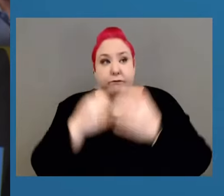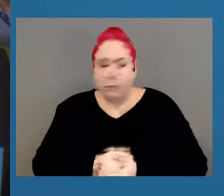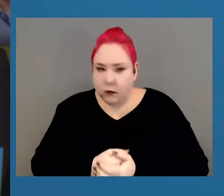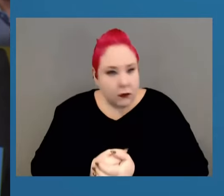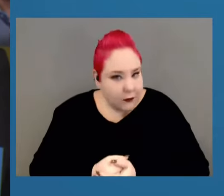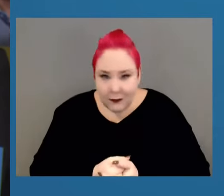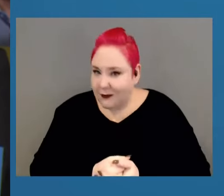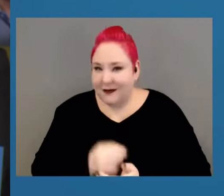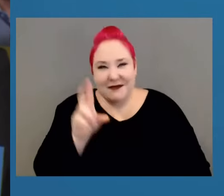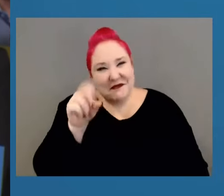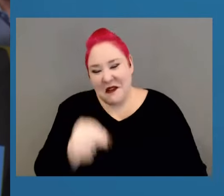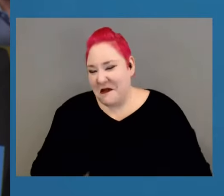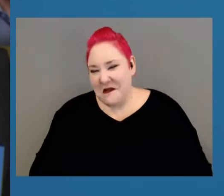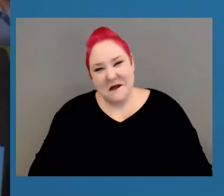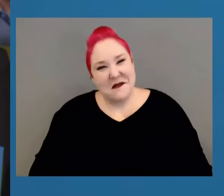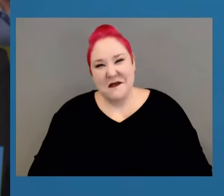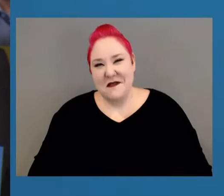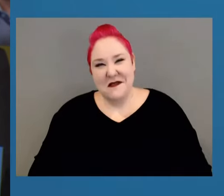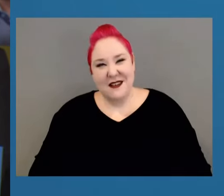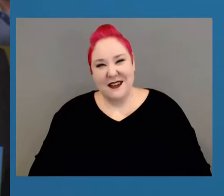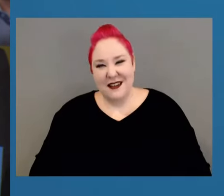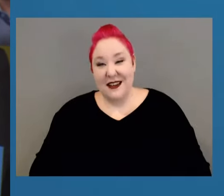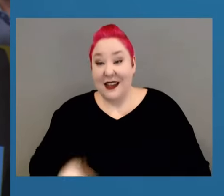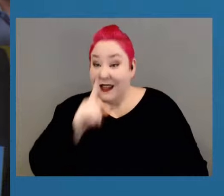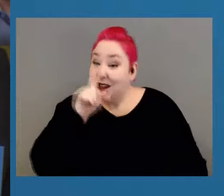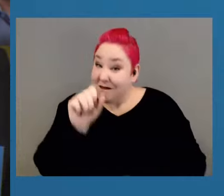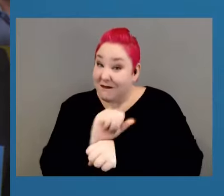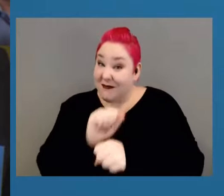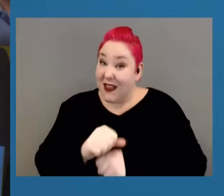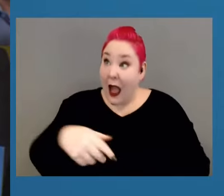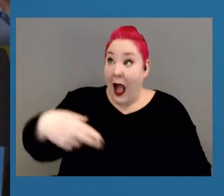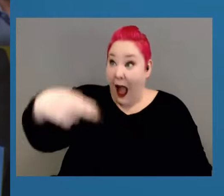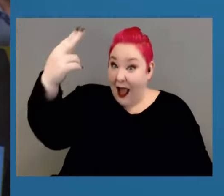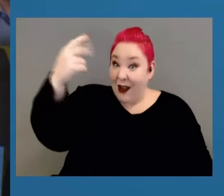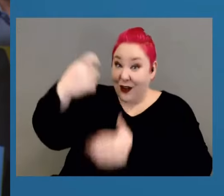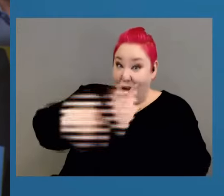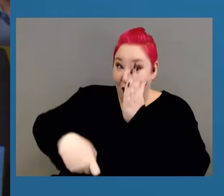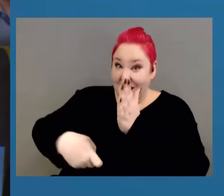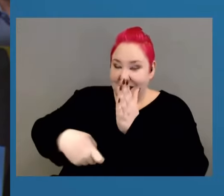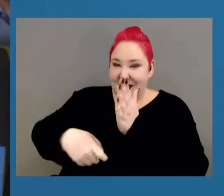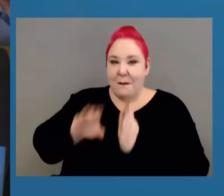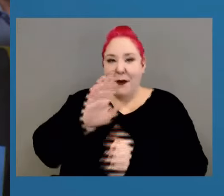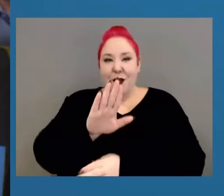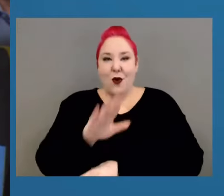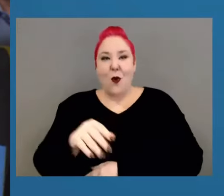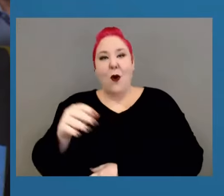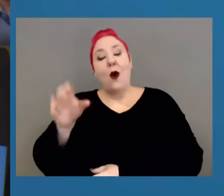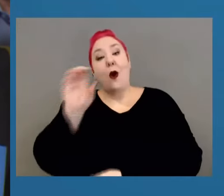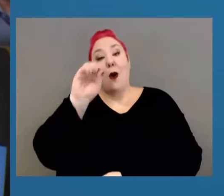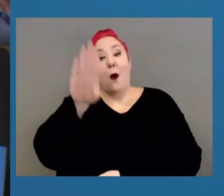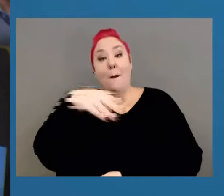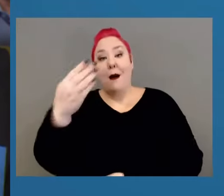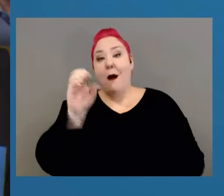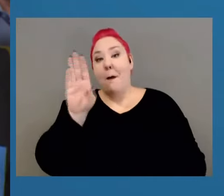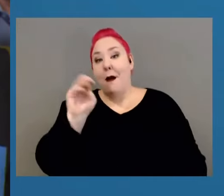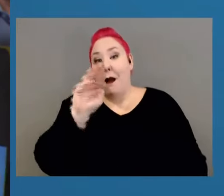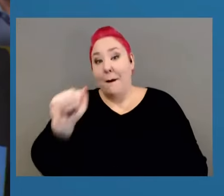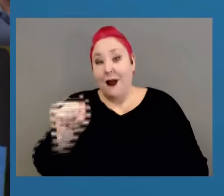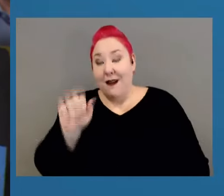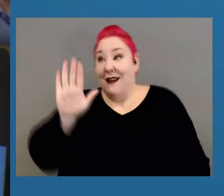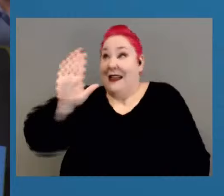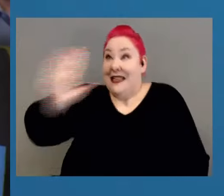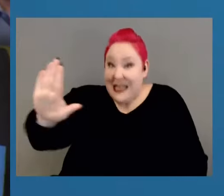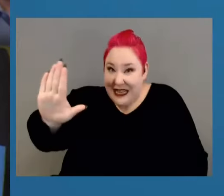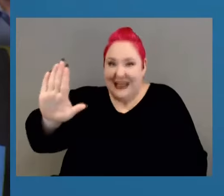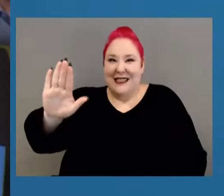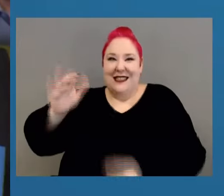not. It's much higher. And the Affordable Care Act, President Obama's legacy achievement, is what helped